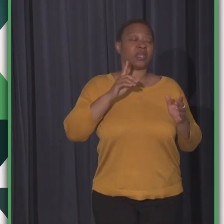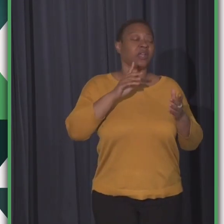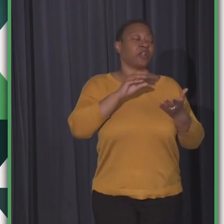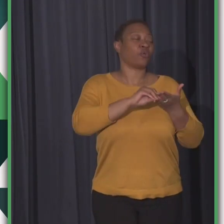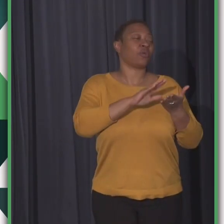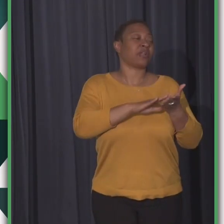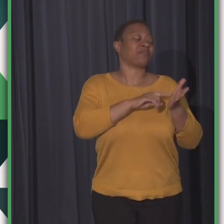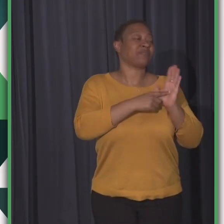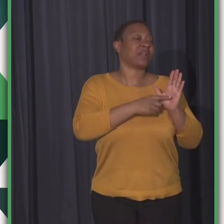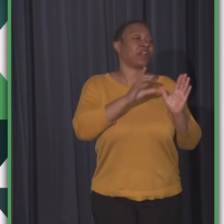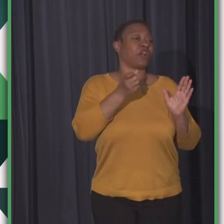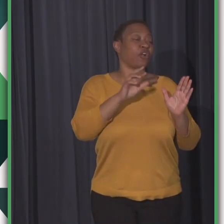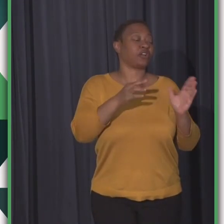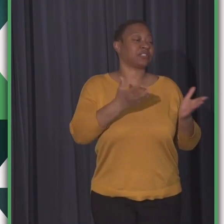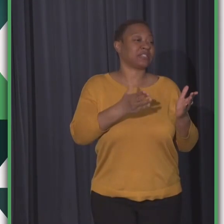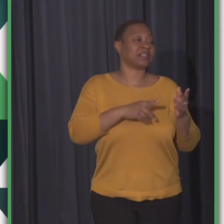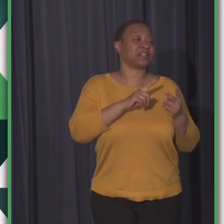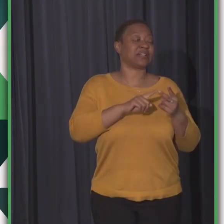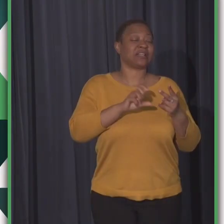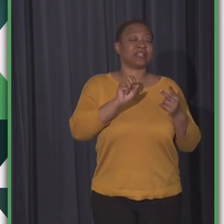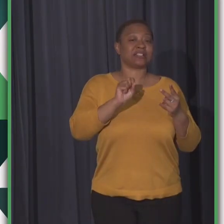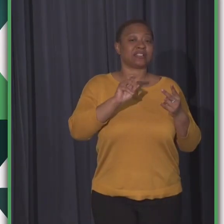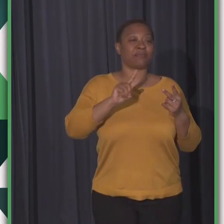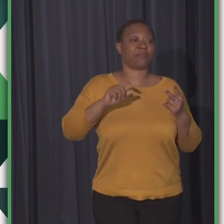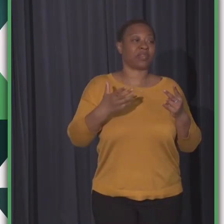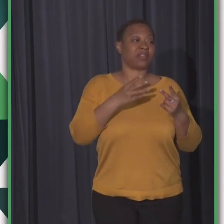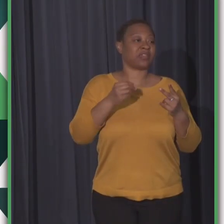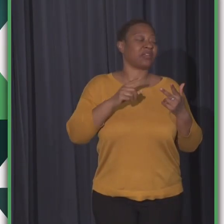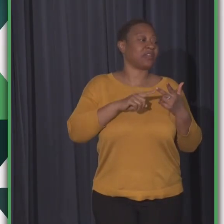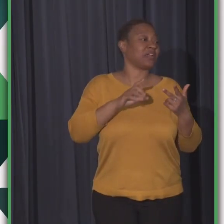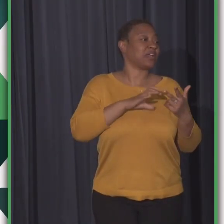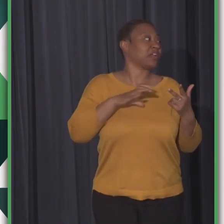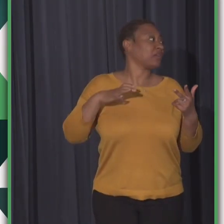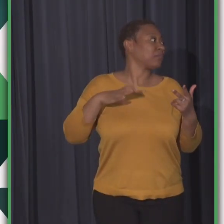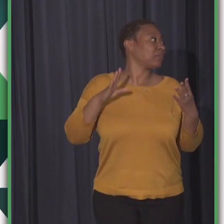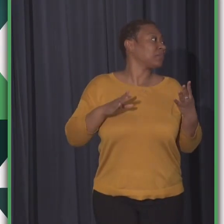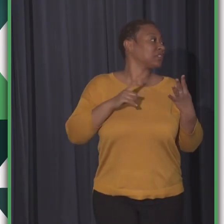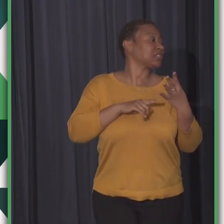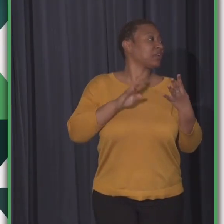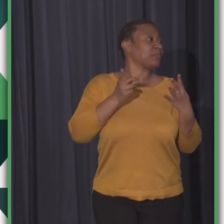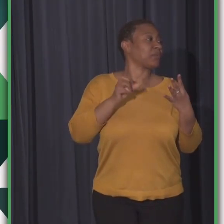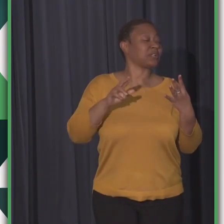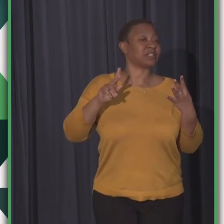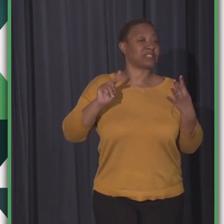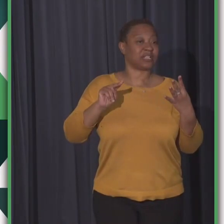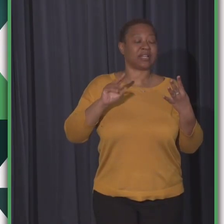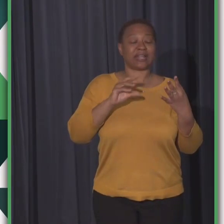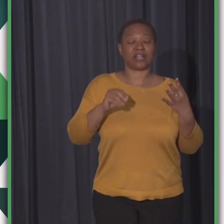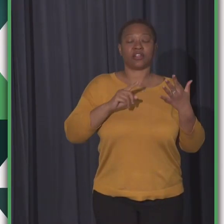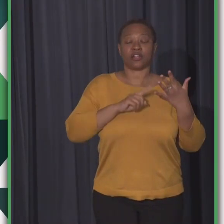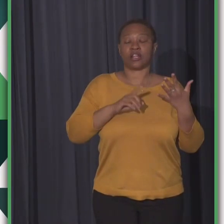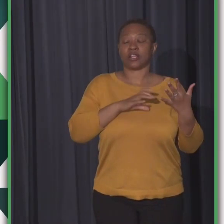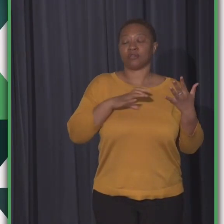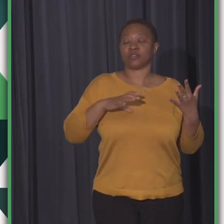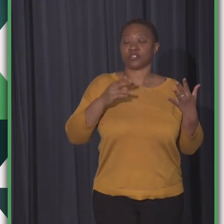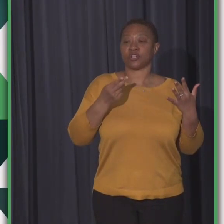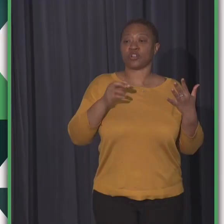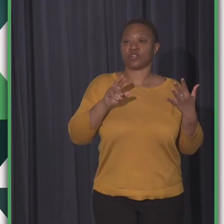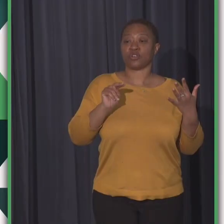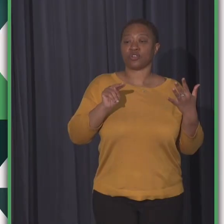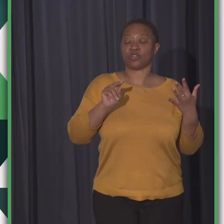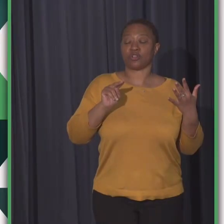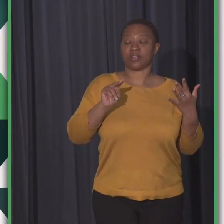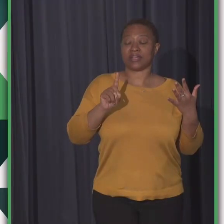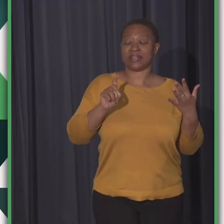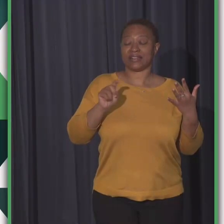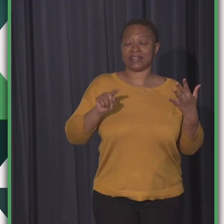is present, Commissioner Smith, and that Commissioner Burton is back in the room, and Commissioner Hernandez is here.